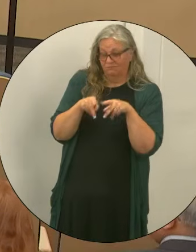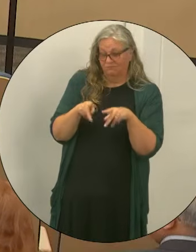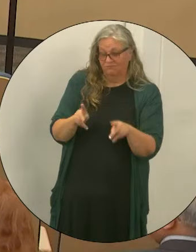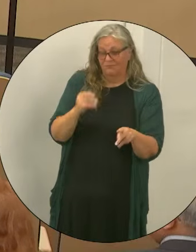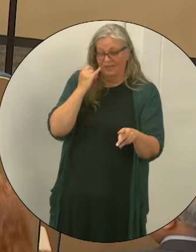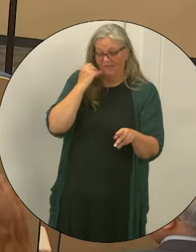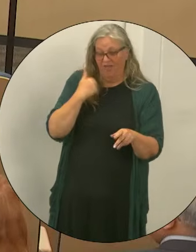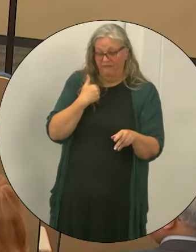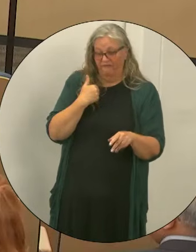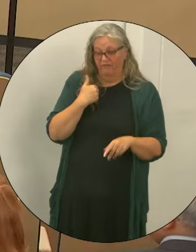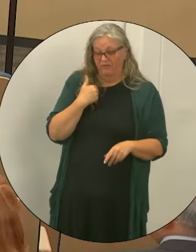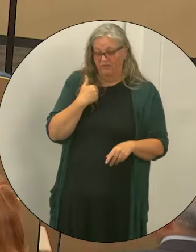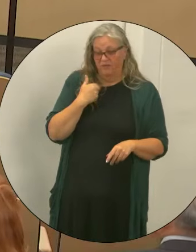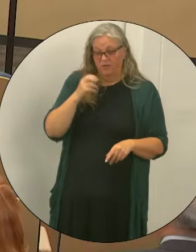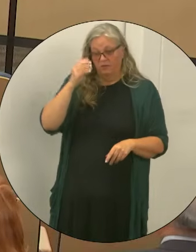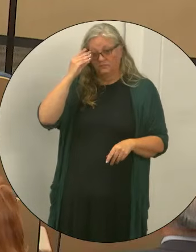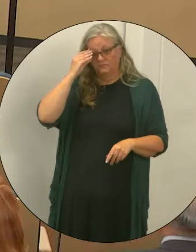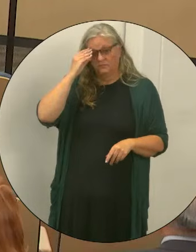have a motion.